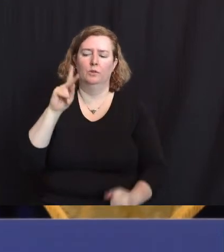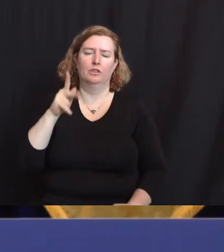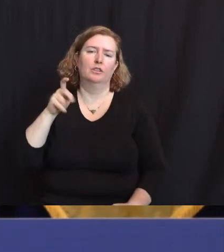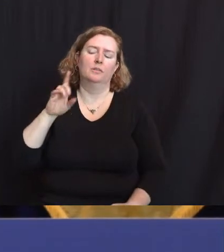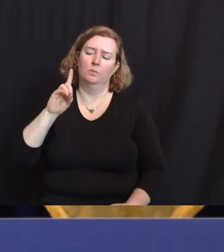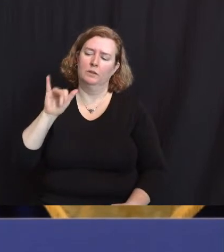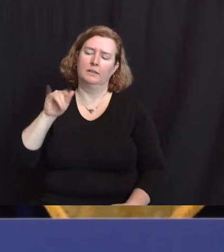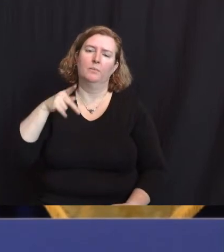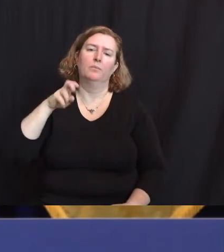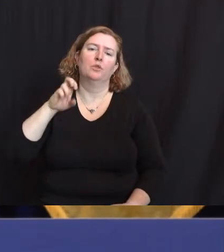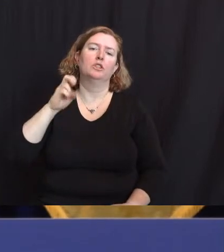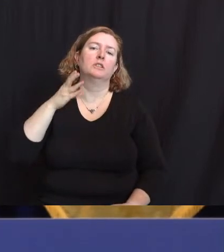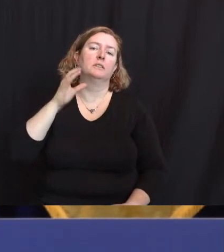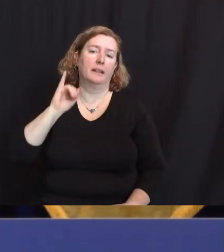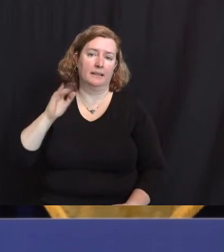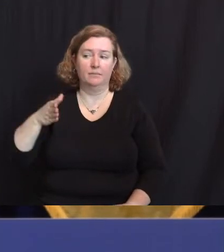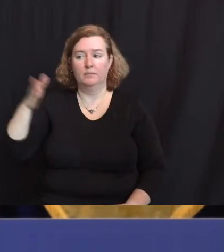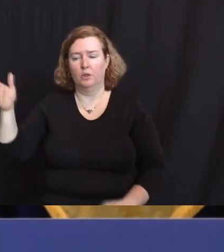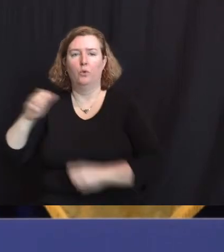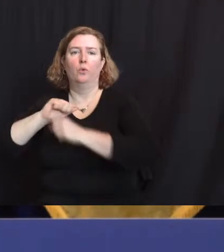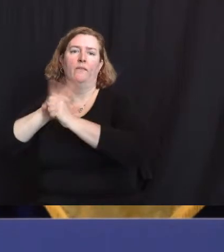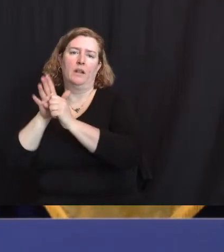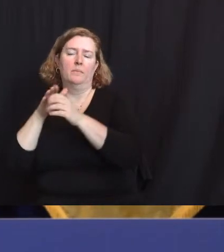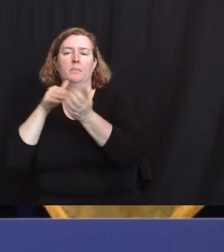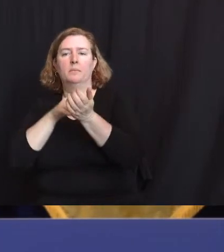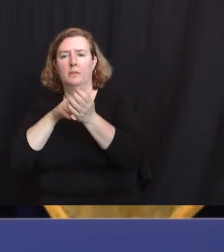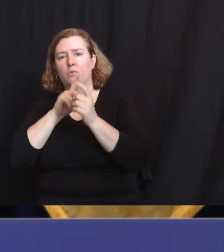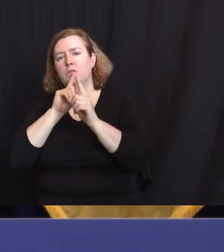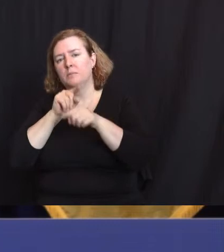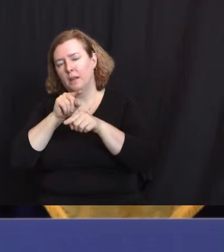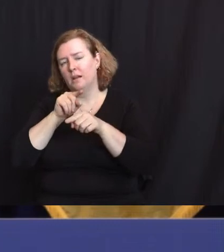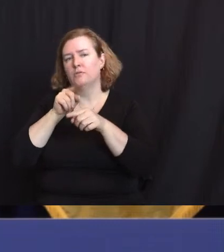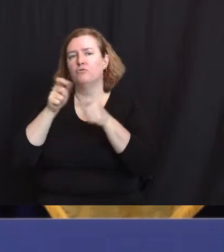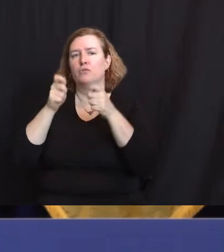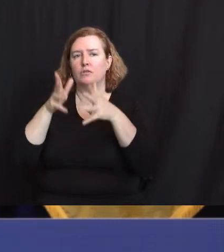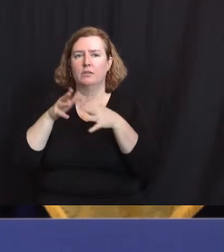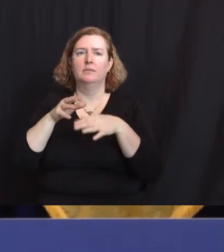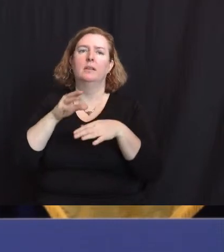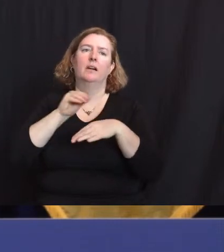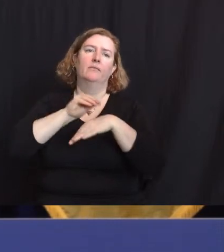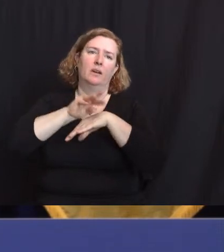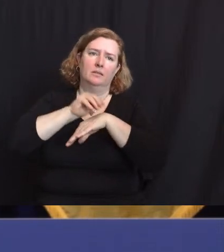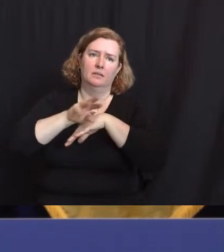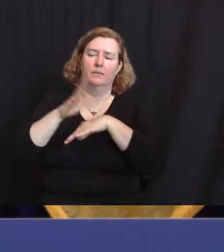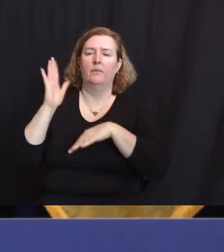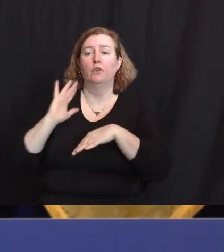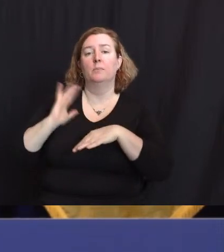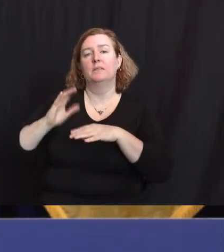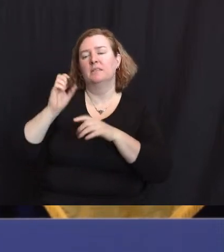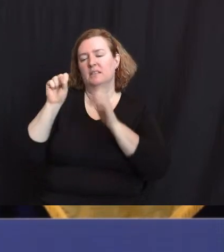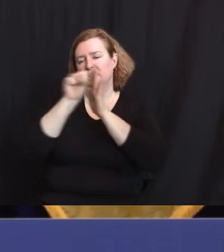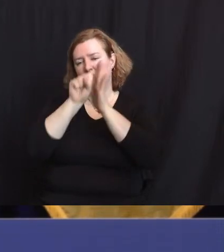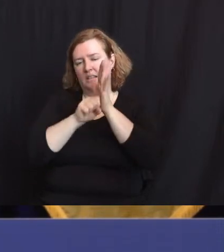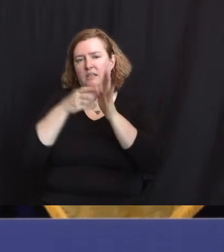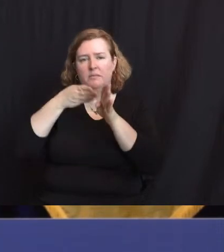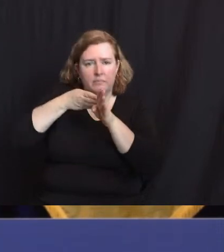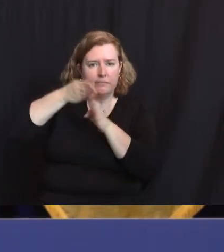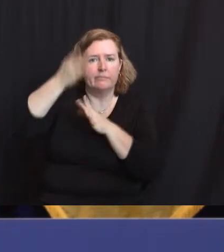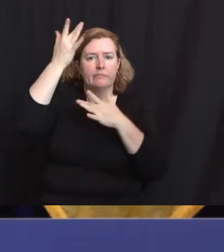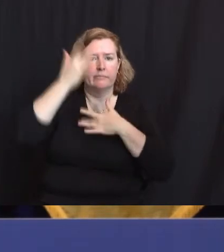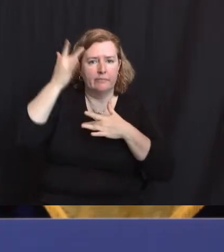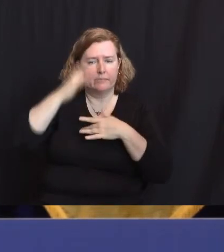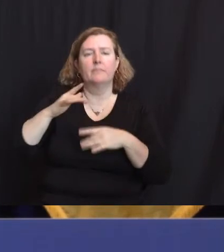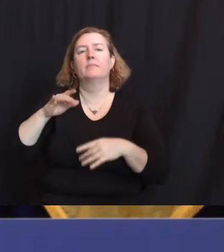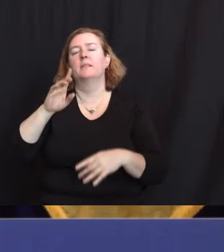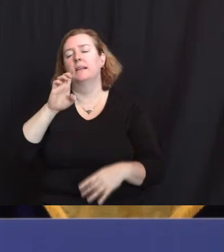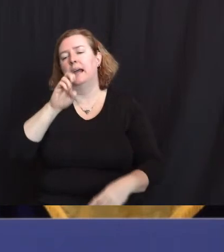her right, COVID-19 response medical advisor and former state epidemiologist, Dr. Eddie Bresnitz. Eddie is with us